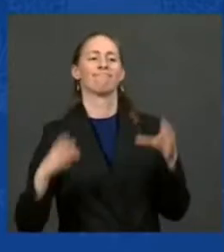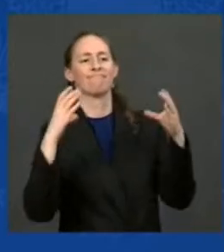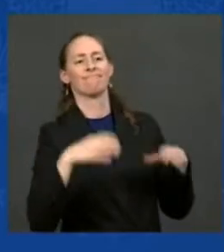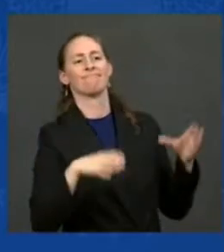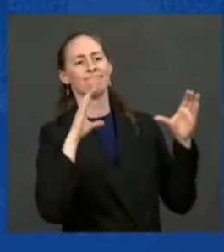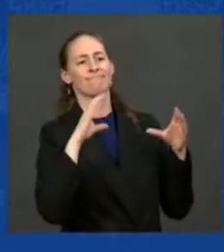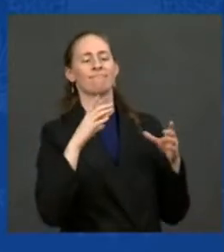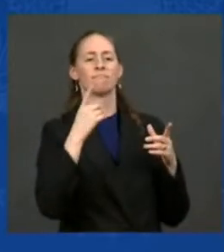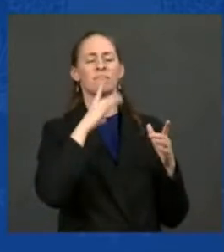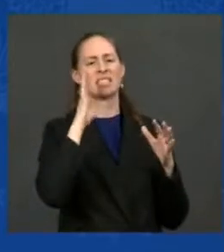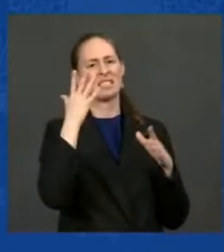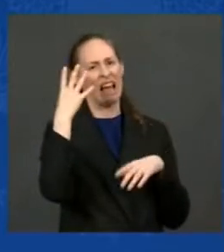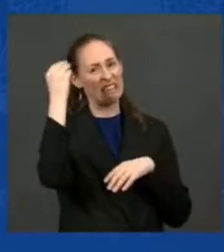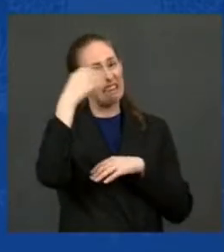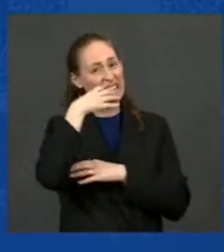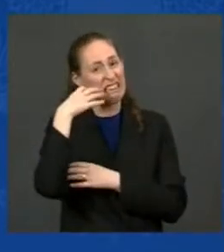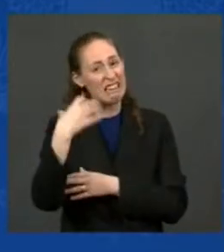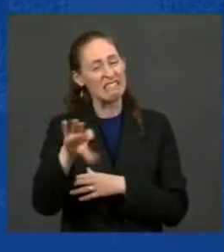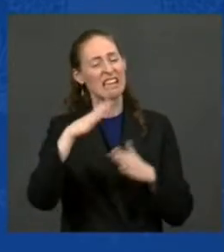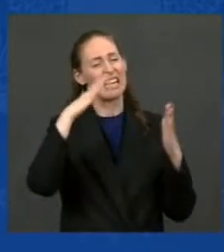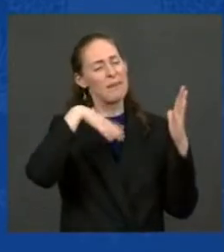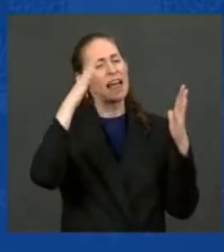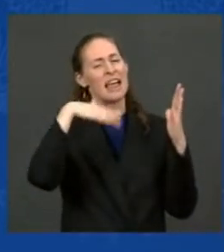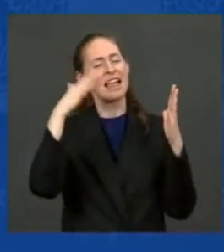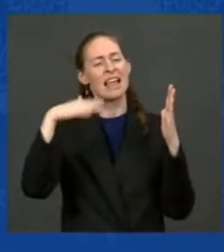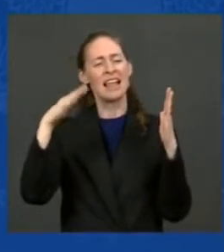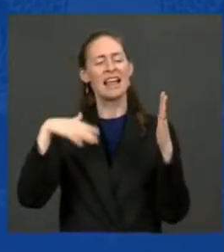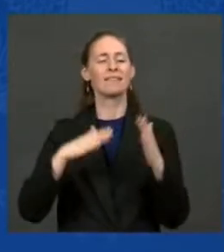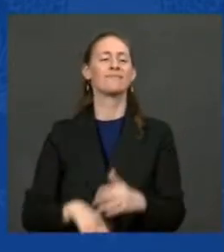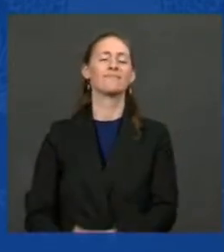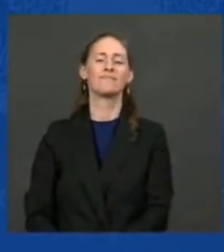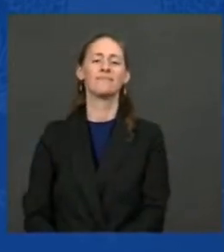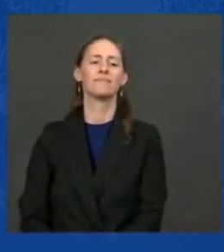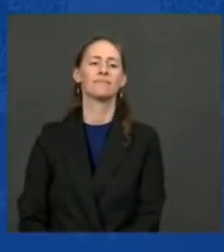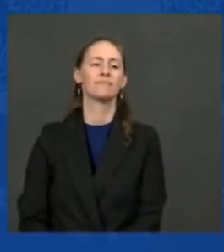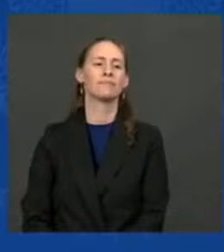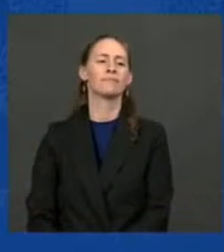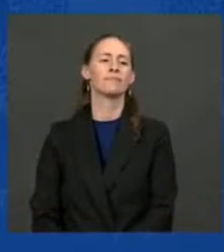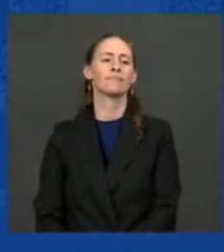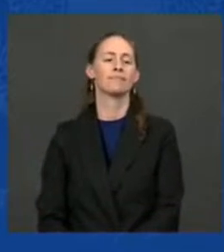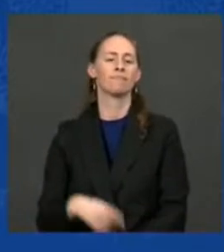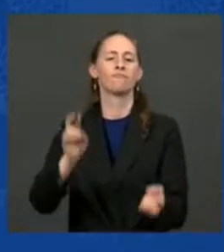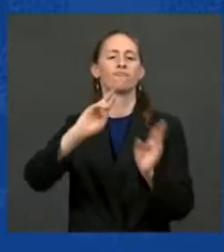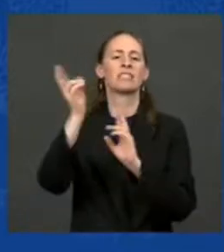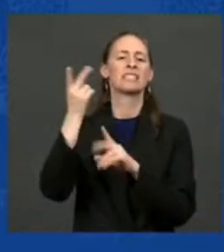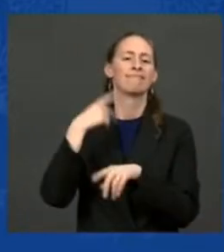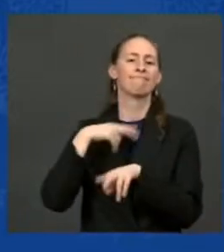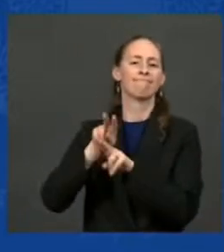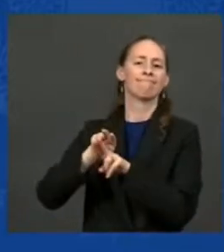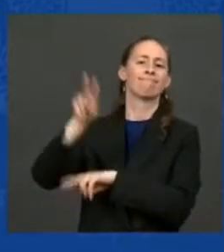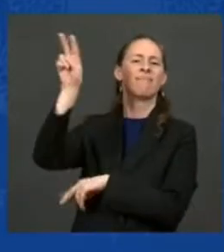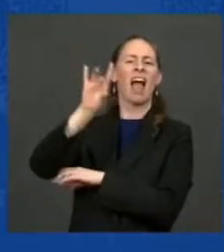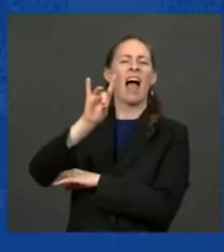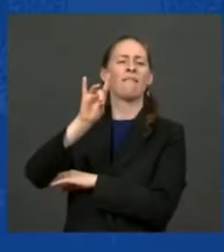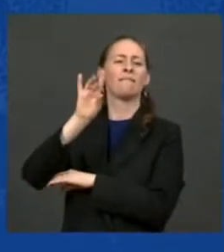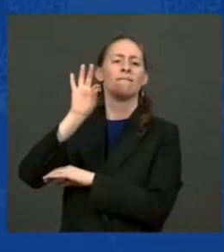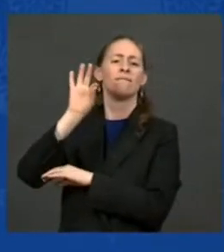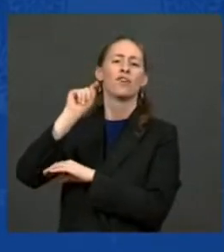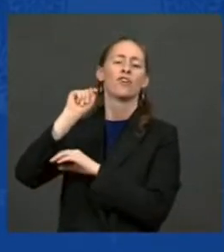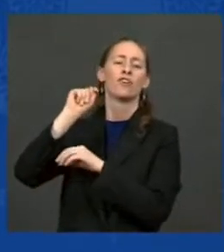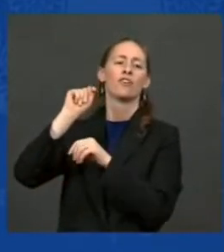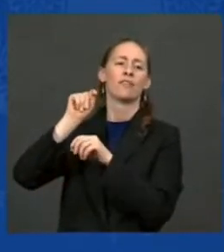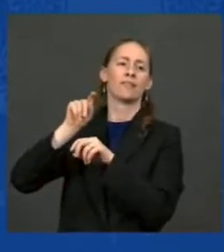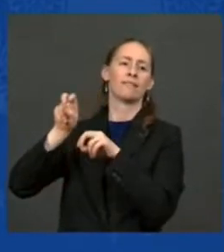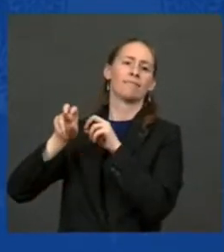as well. And I'm up on a 8-foot ladder painting the crown